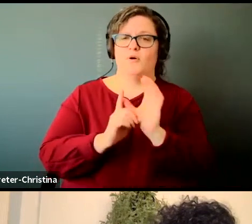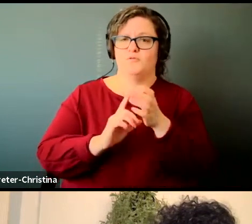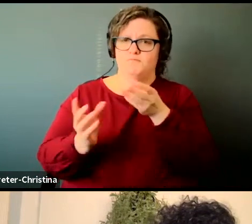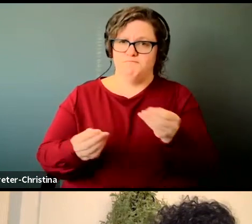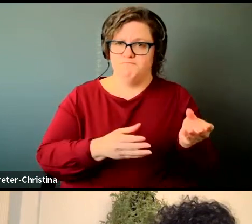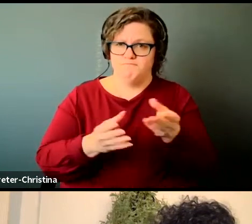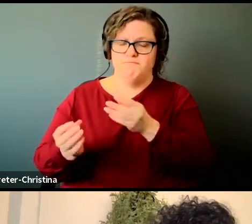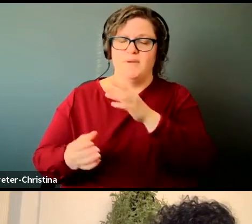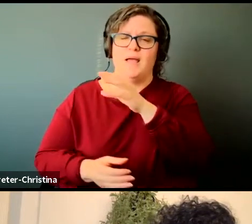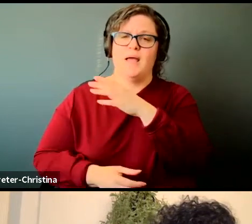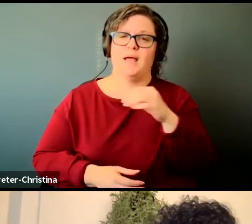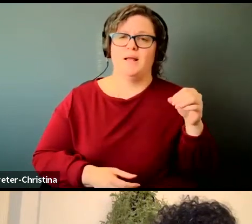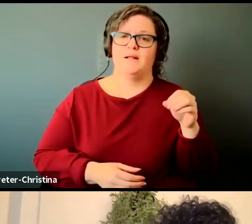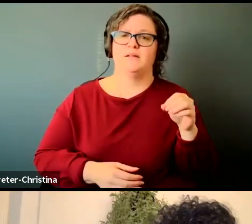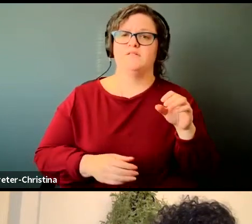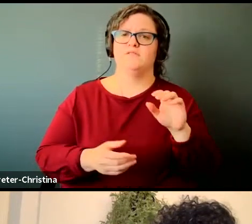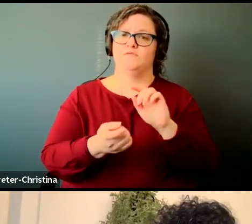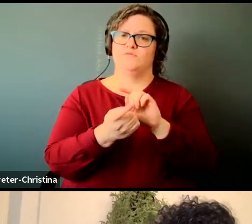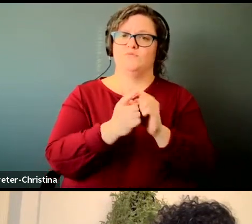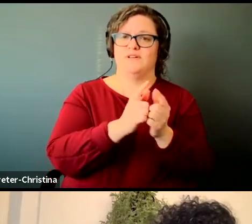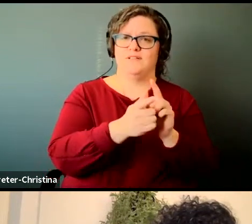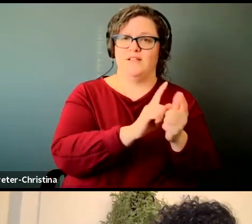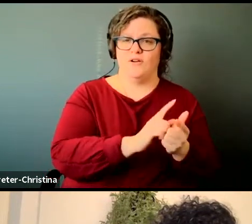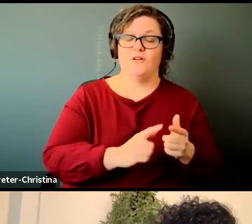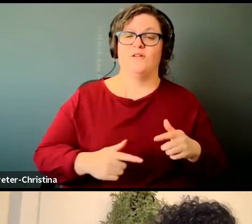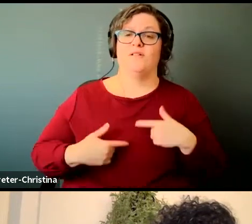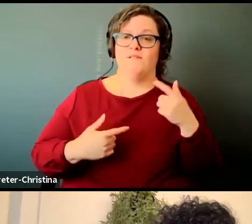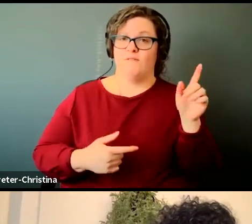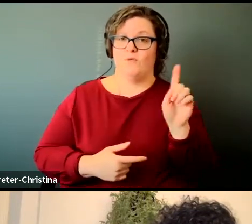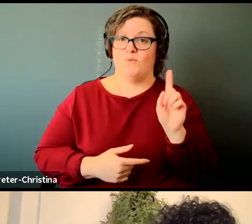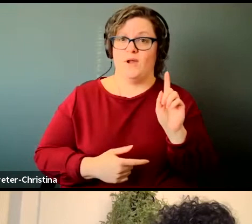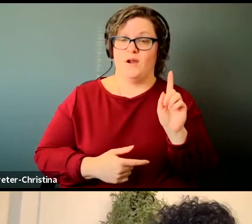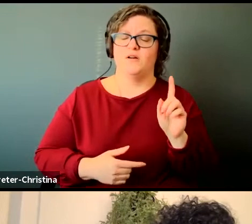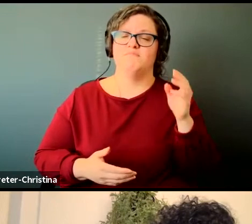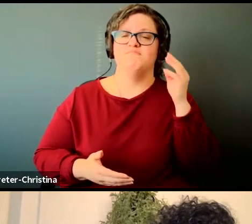translator who lives and loves in Jojoge, Montreal, Canada.